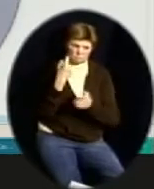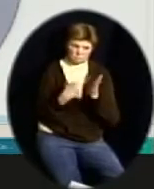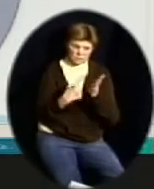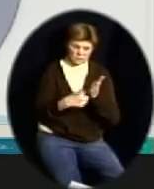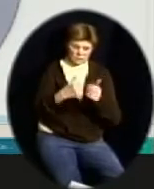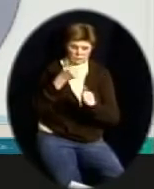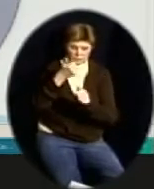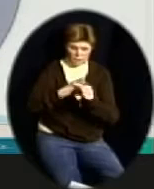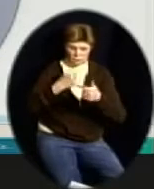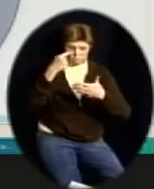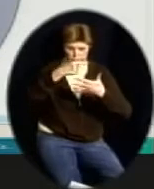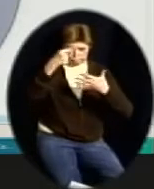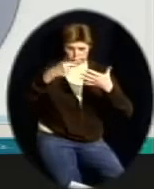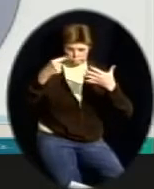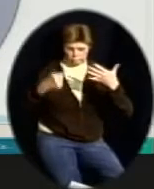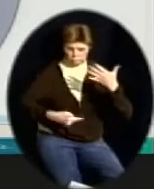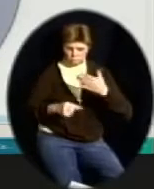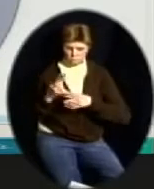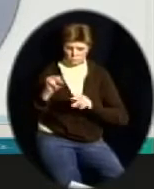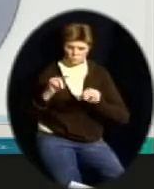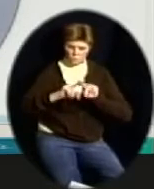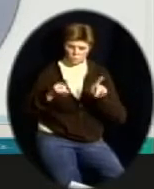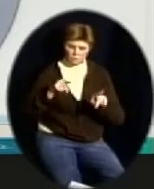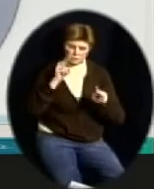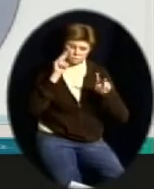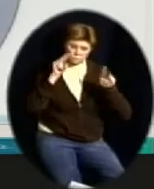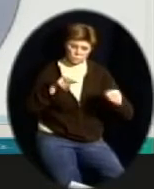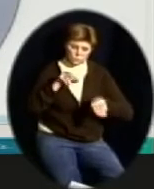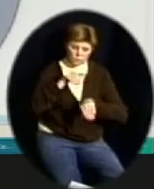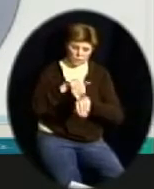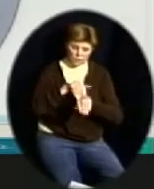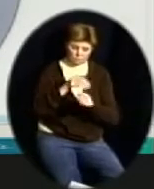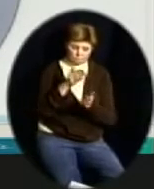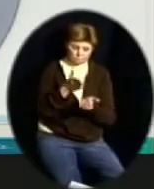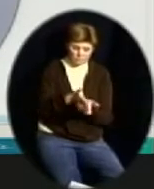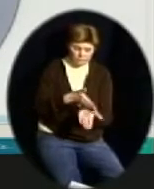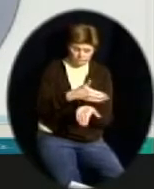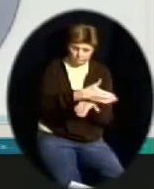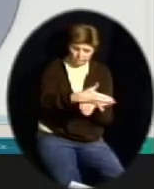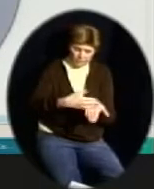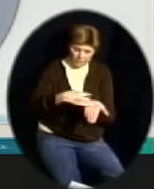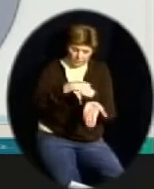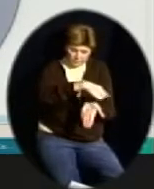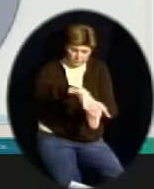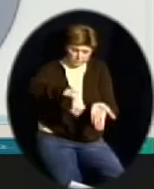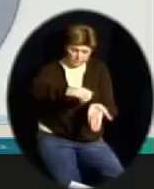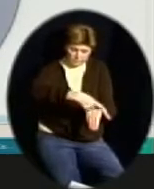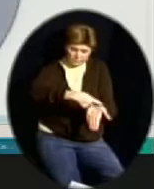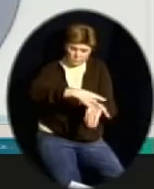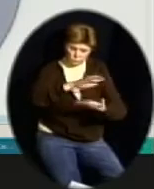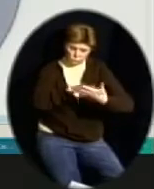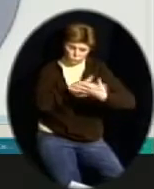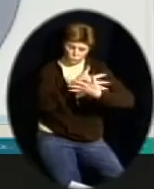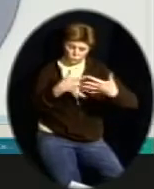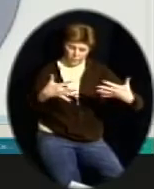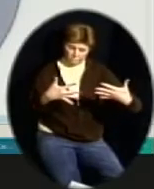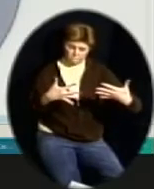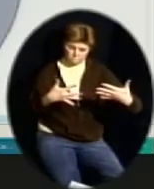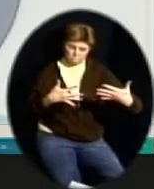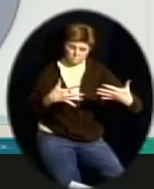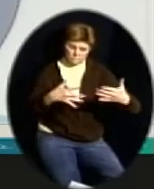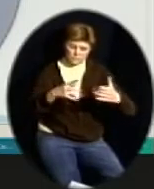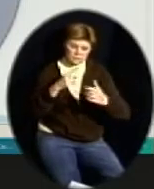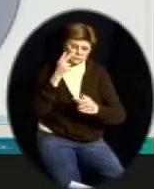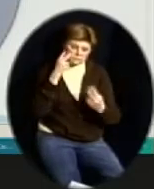that the pie graph is depicting their budgets as far as relationships to each other. And what we'd like to point out is in the center of